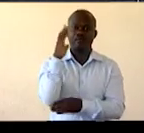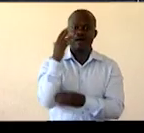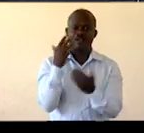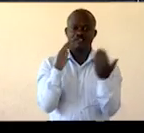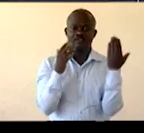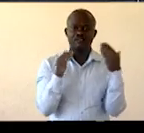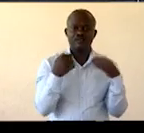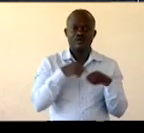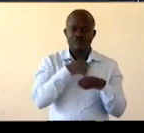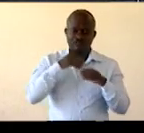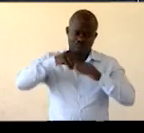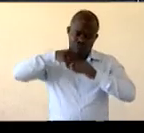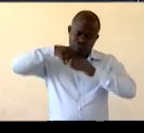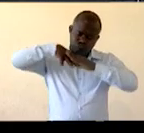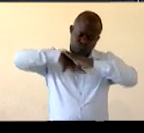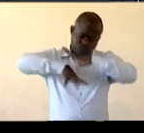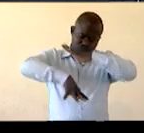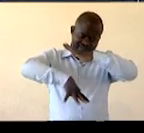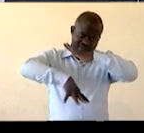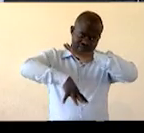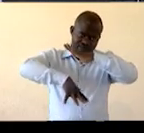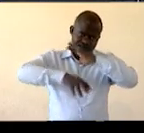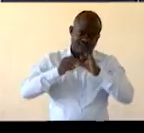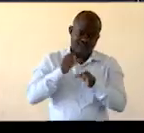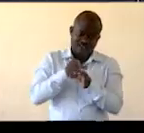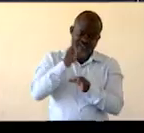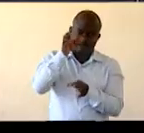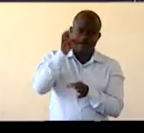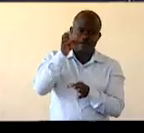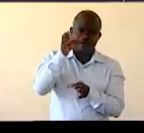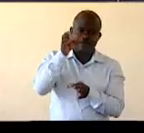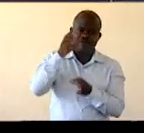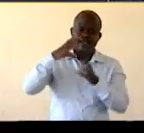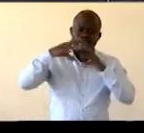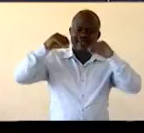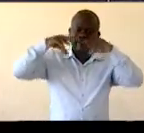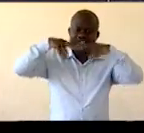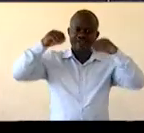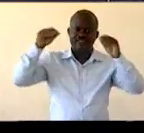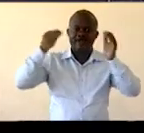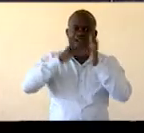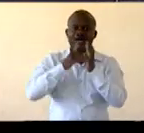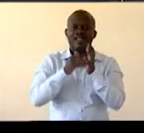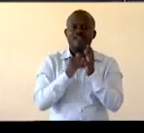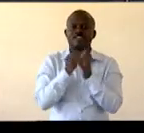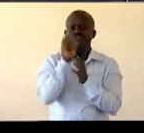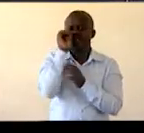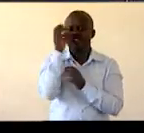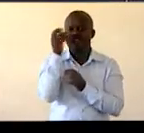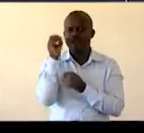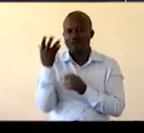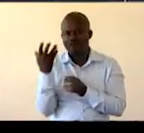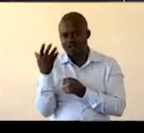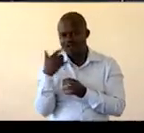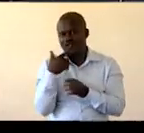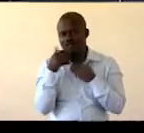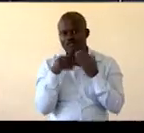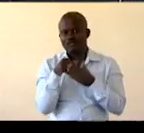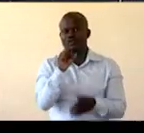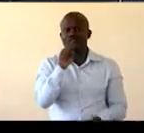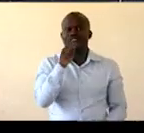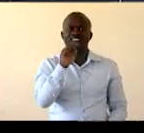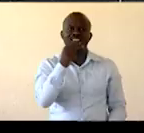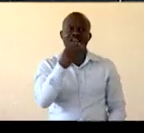about roots, stem, leaves, and flowers. So